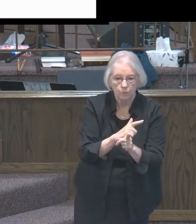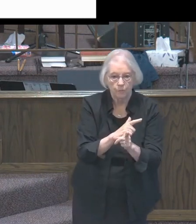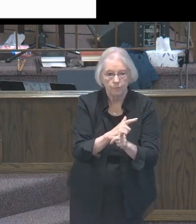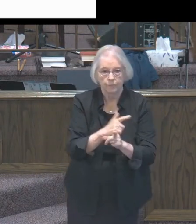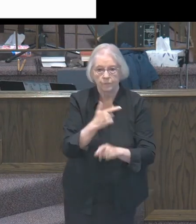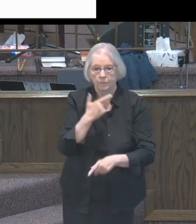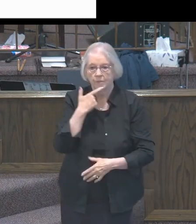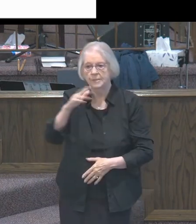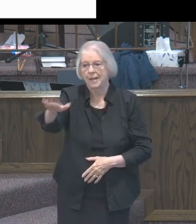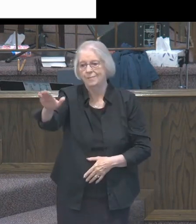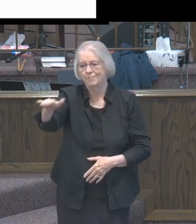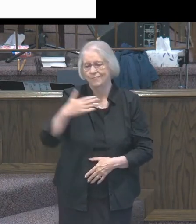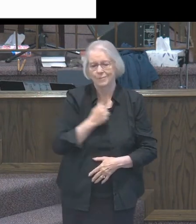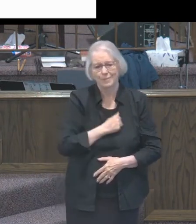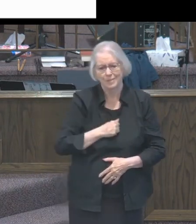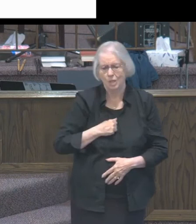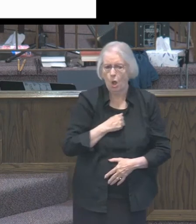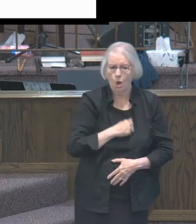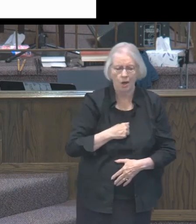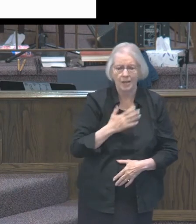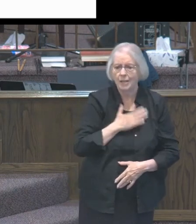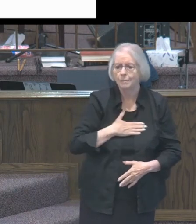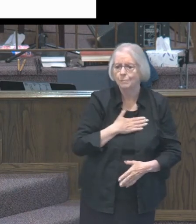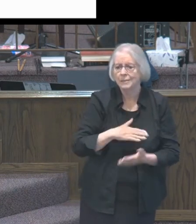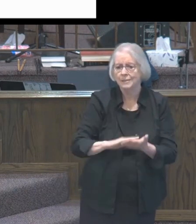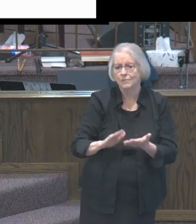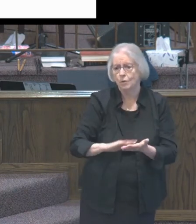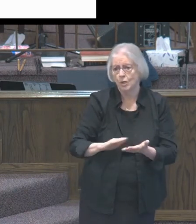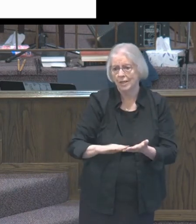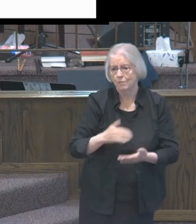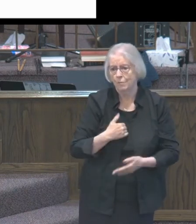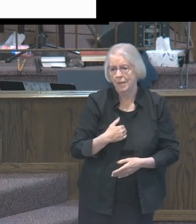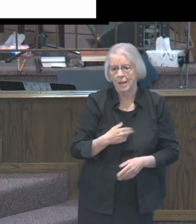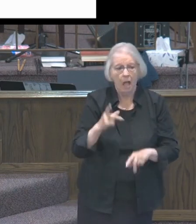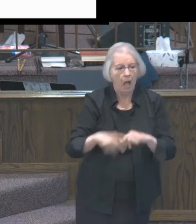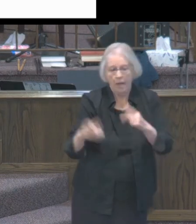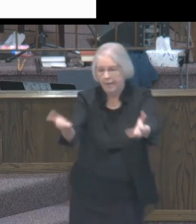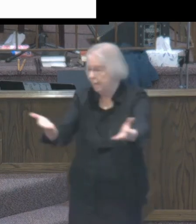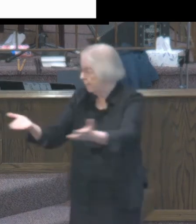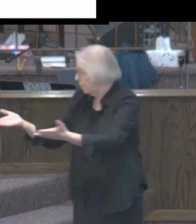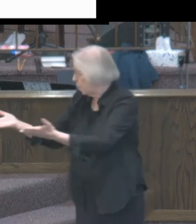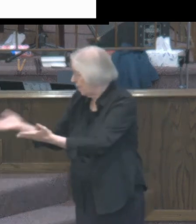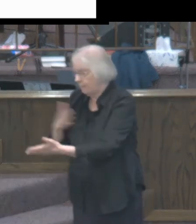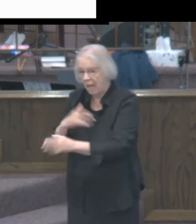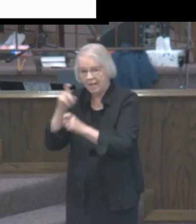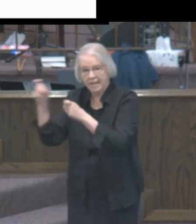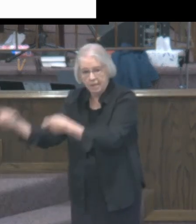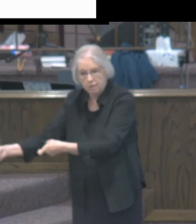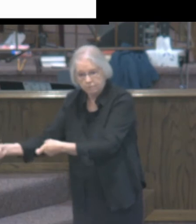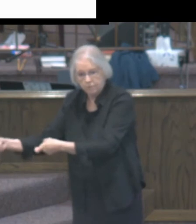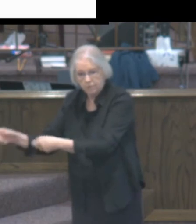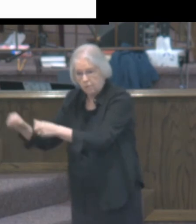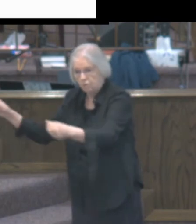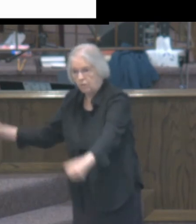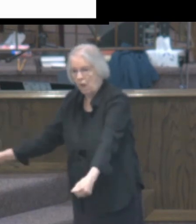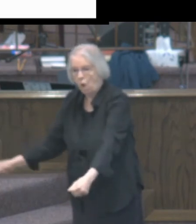I can't offer this in my present heart state. Go,